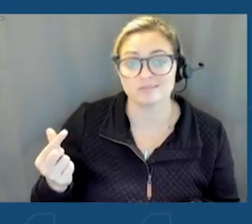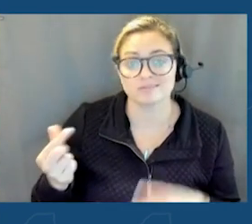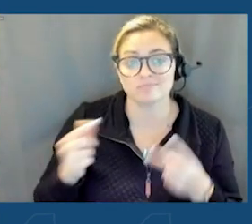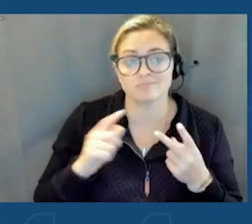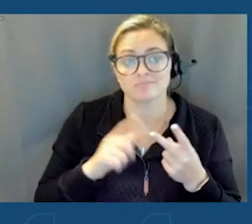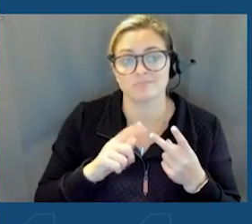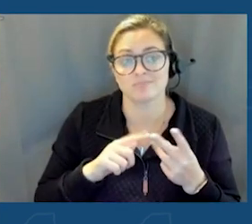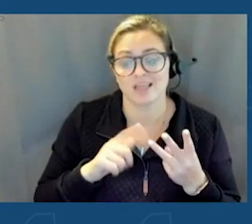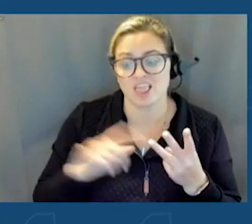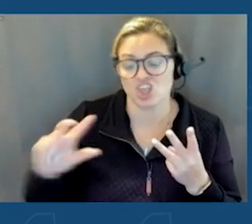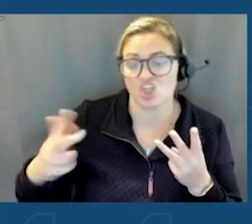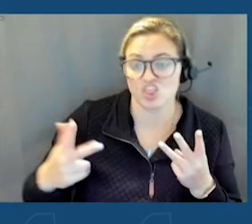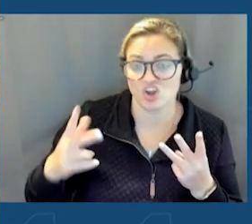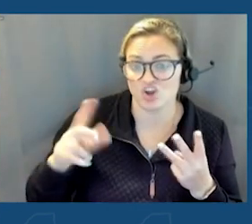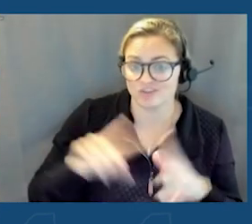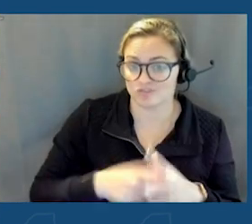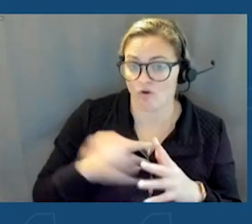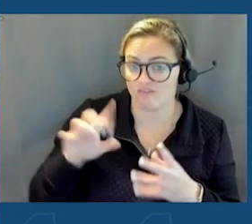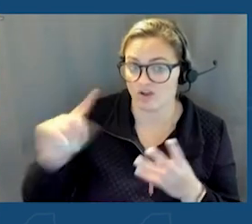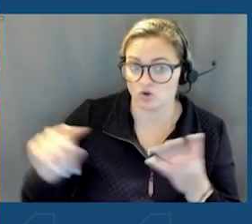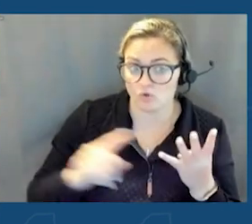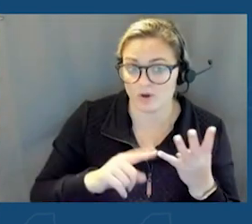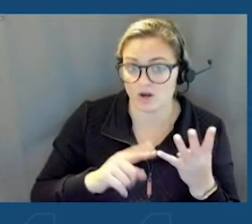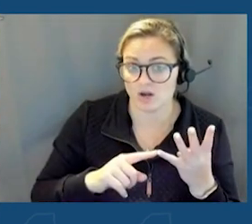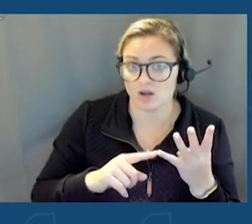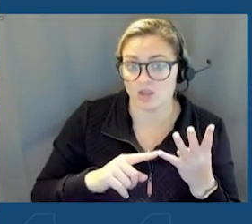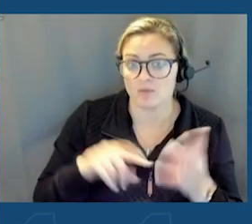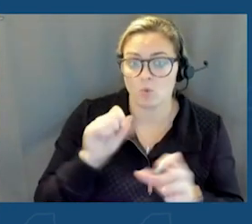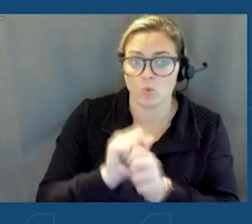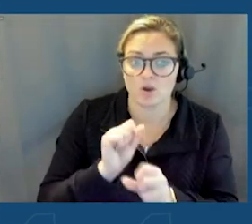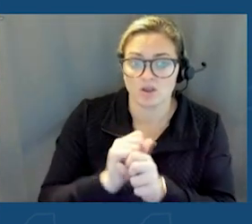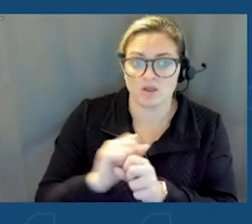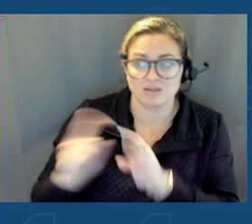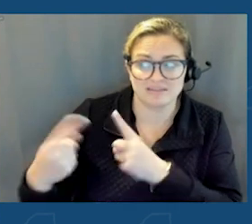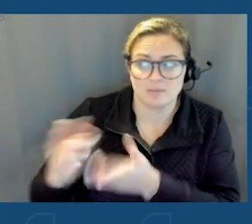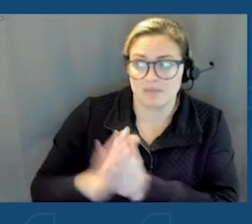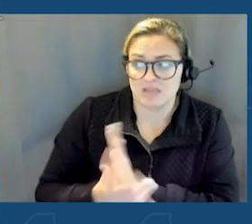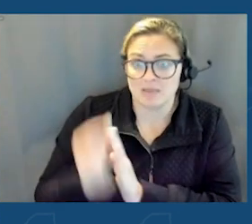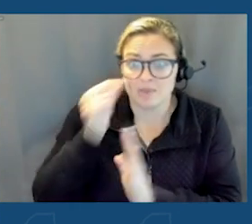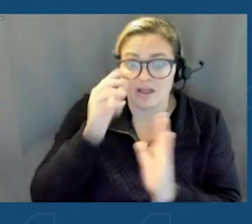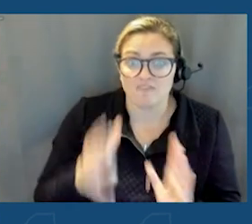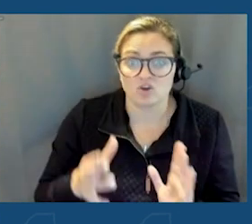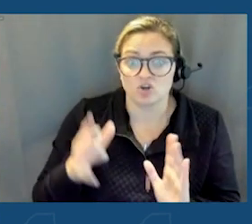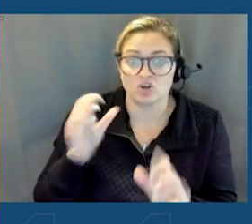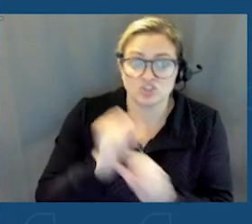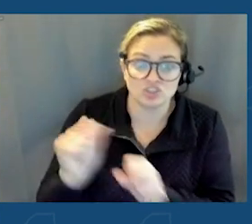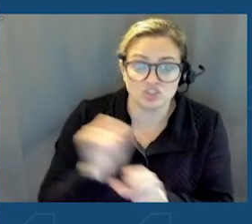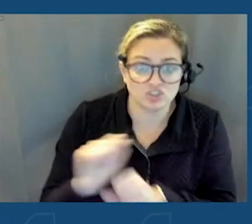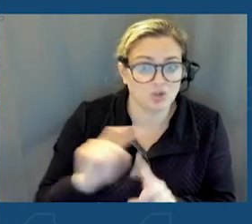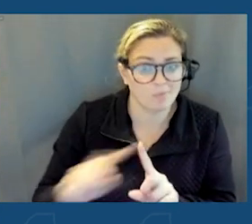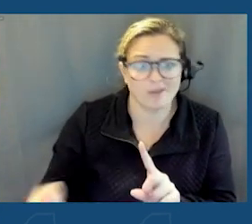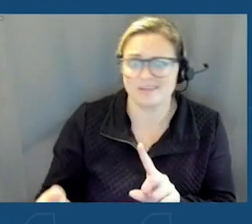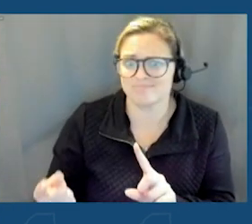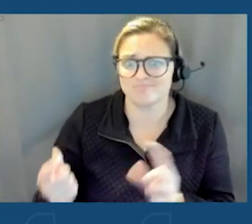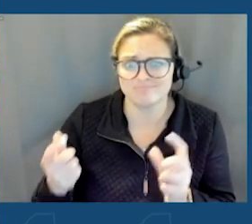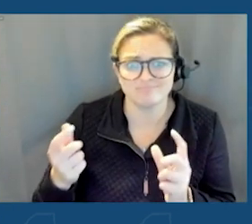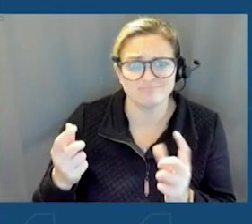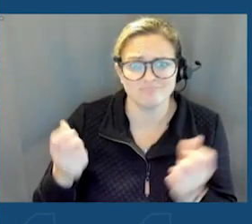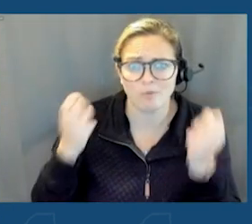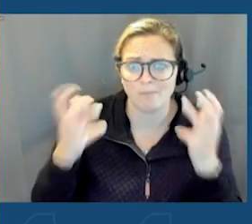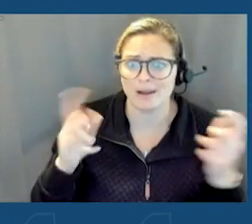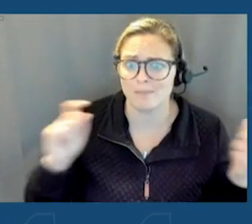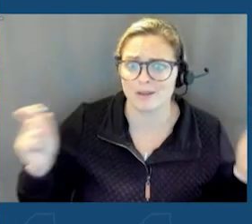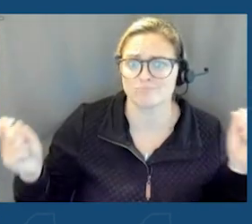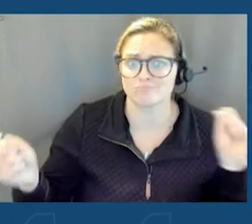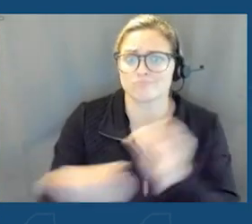segment, beginning of October. And we've been working on this since I became governor intensely, but even as I said, as I was out here for many of the milestones as lieutenant